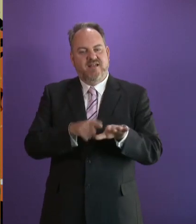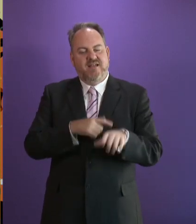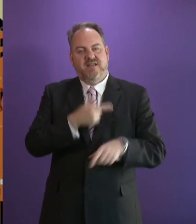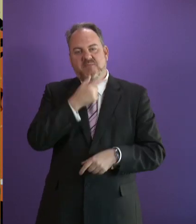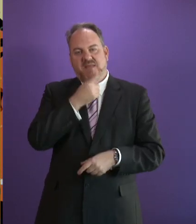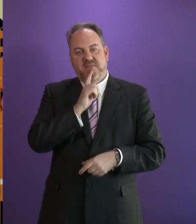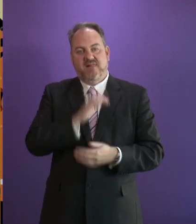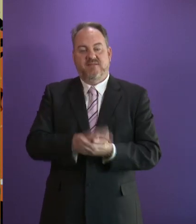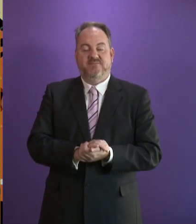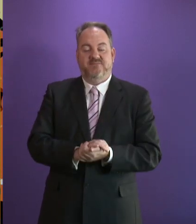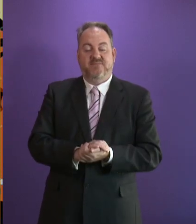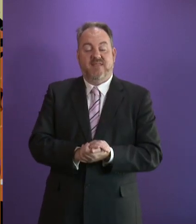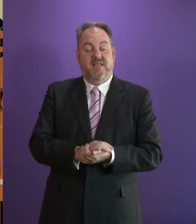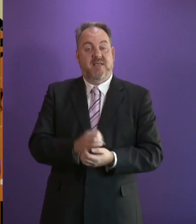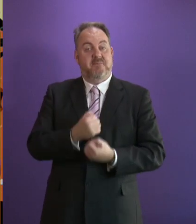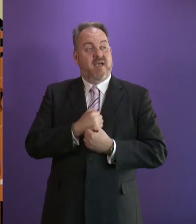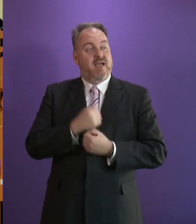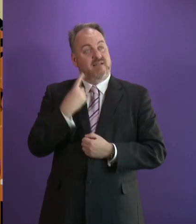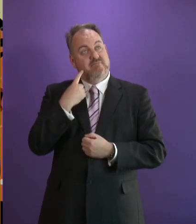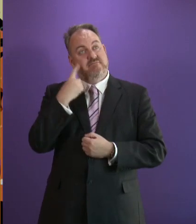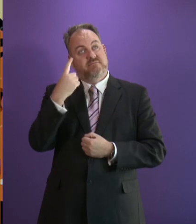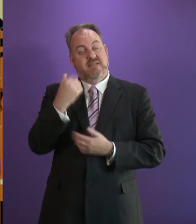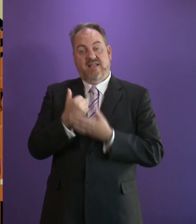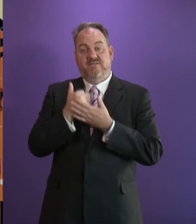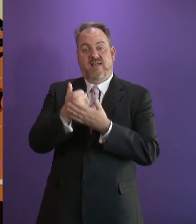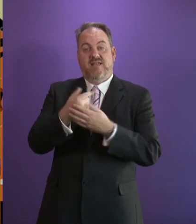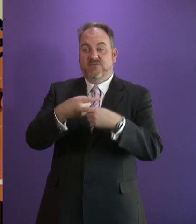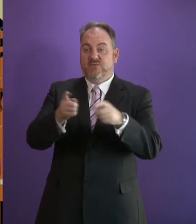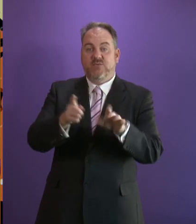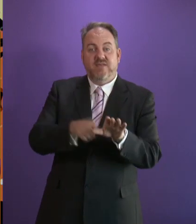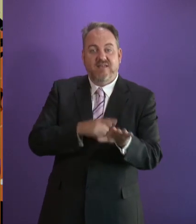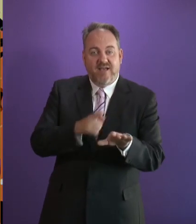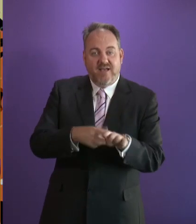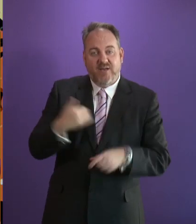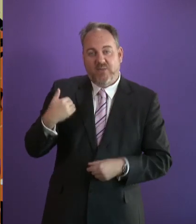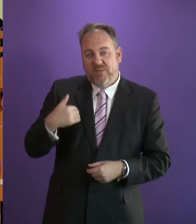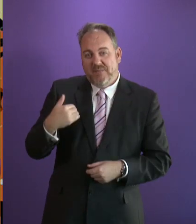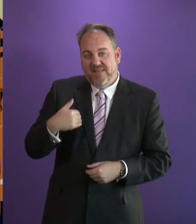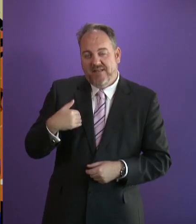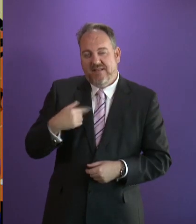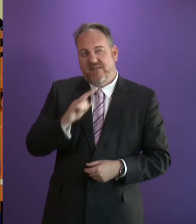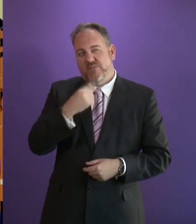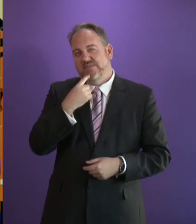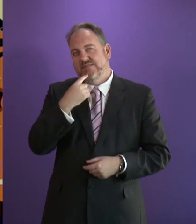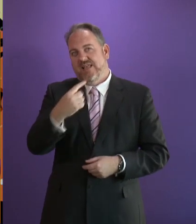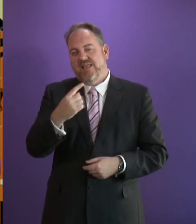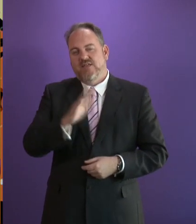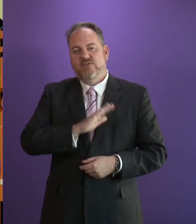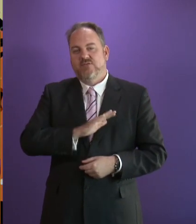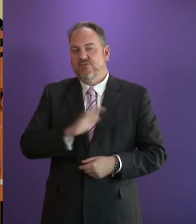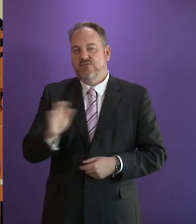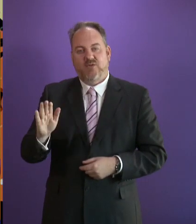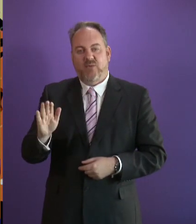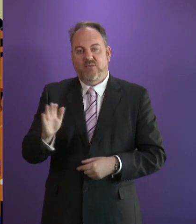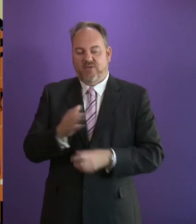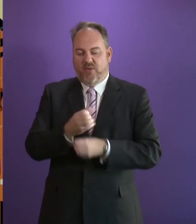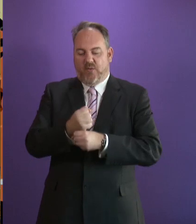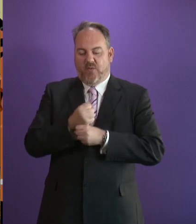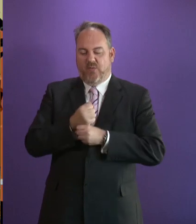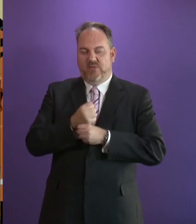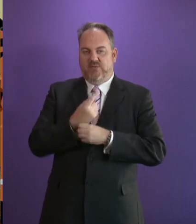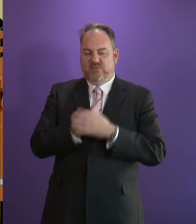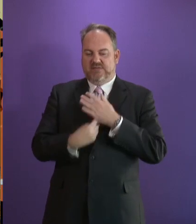think the best piece of advice I could give to any young women today considering standing for SIP is to not hold yourself back. It can be easy to